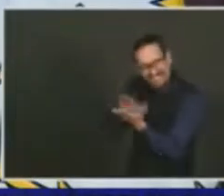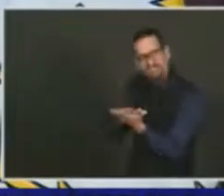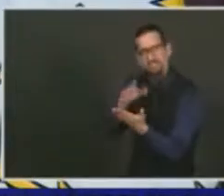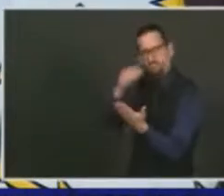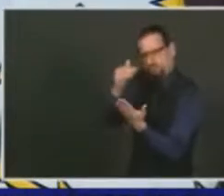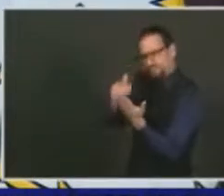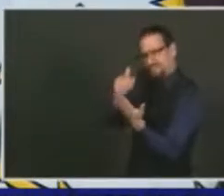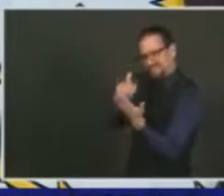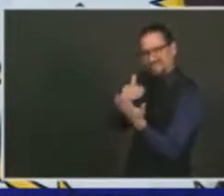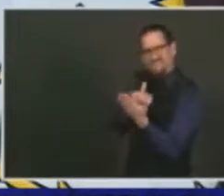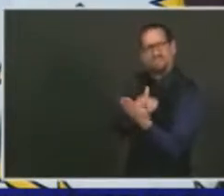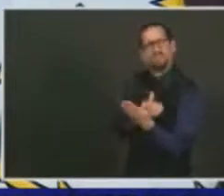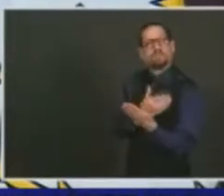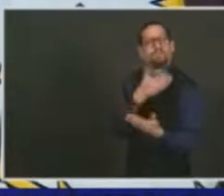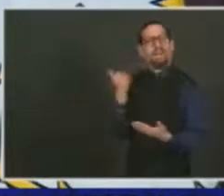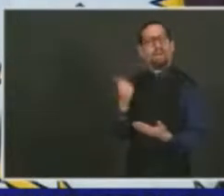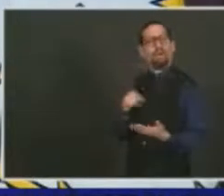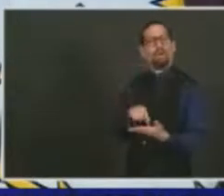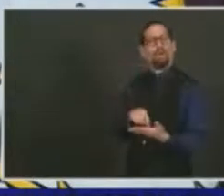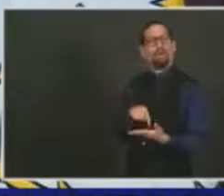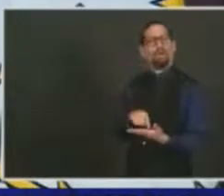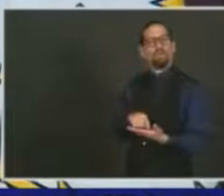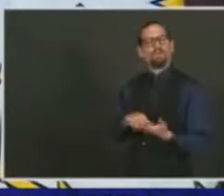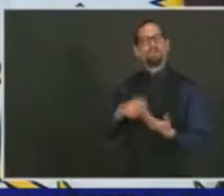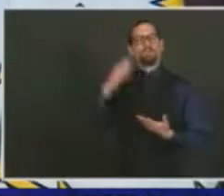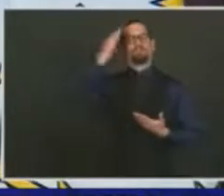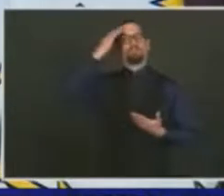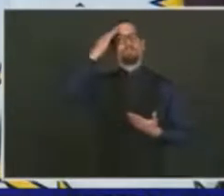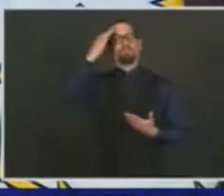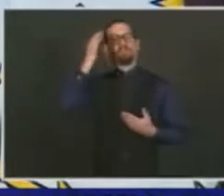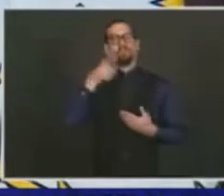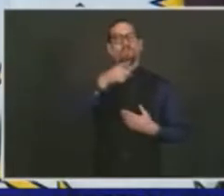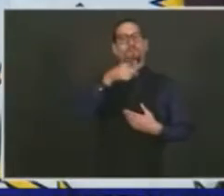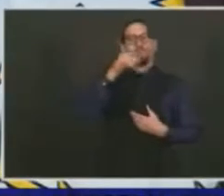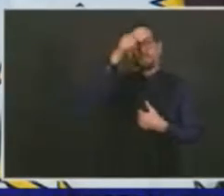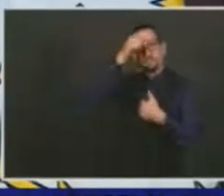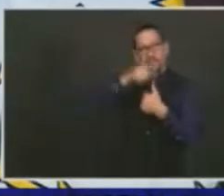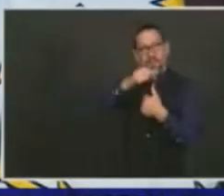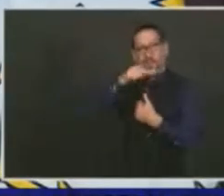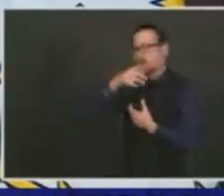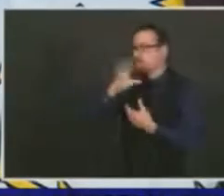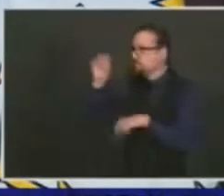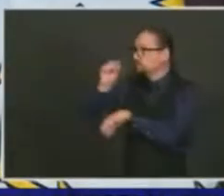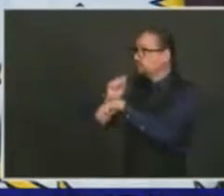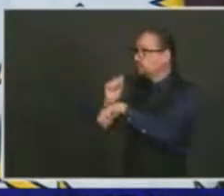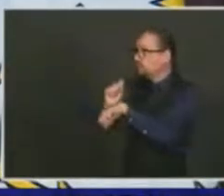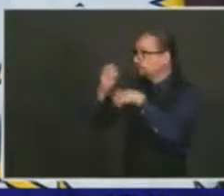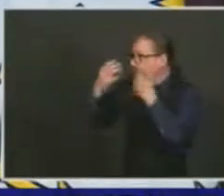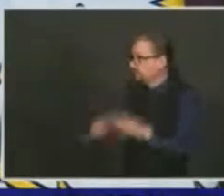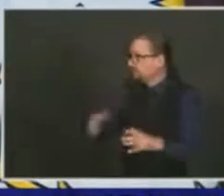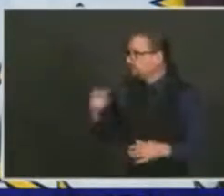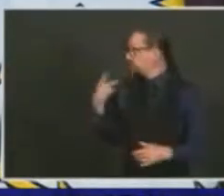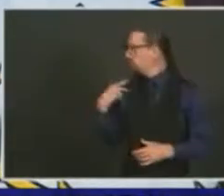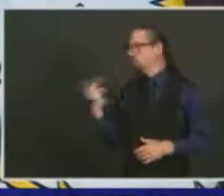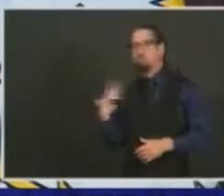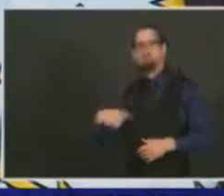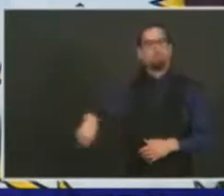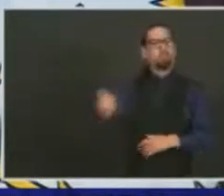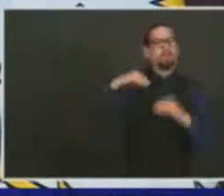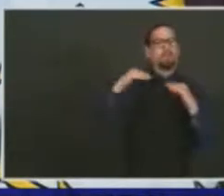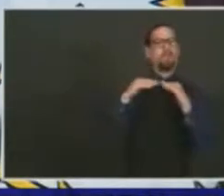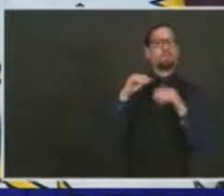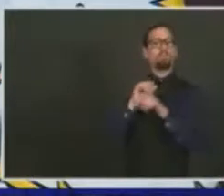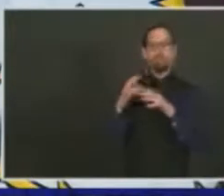out with friends after work, going out for drinks or dinner with a big group, lots of play dates,